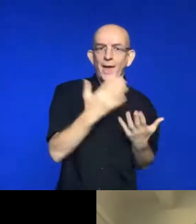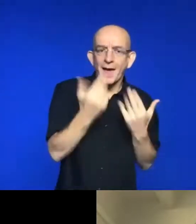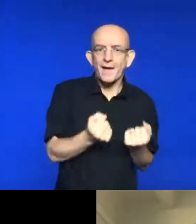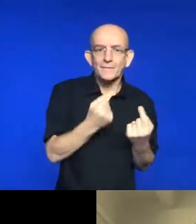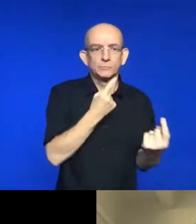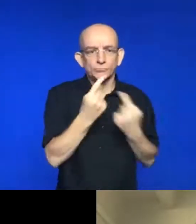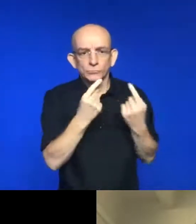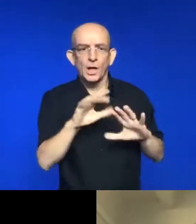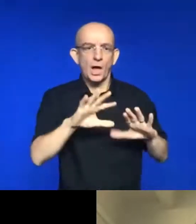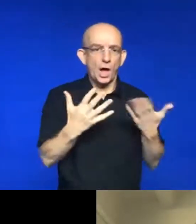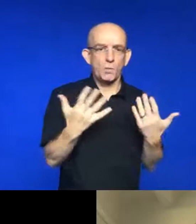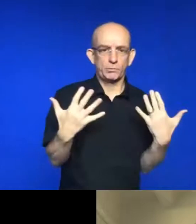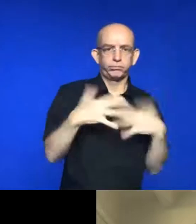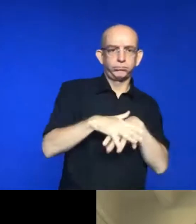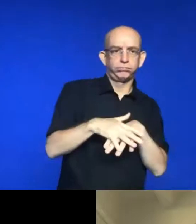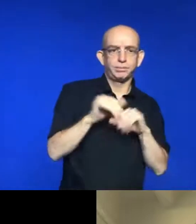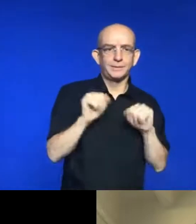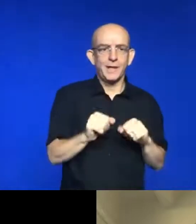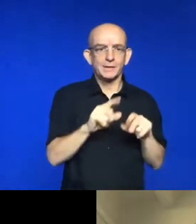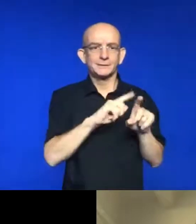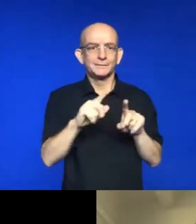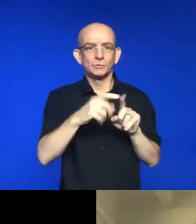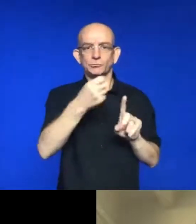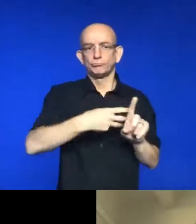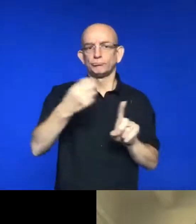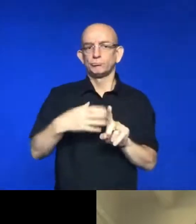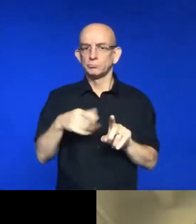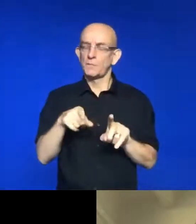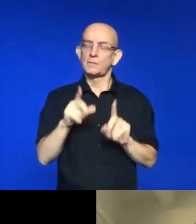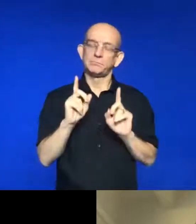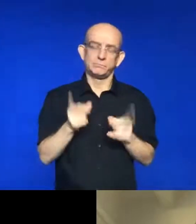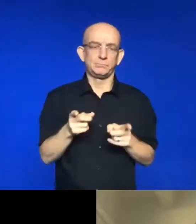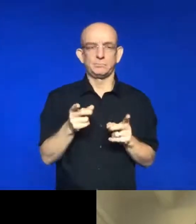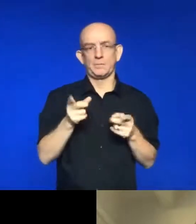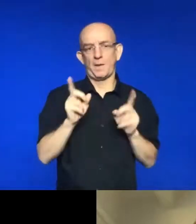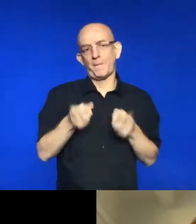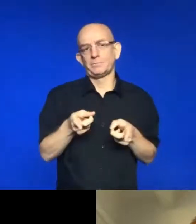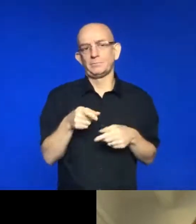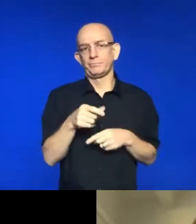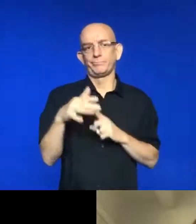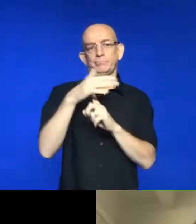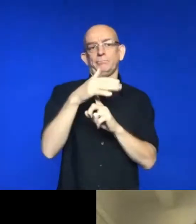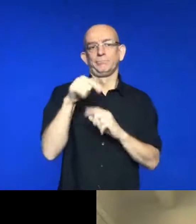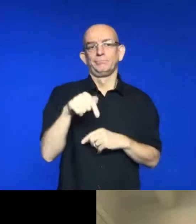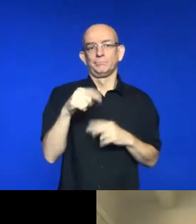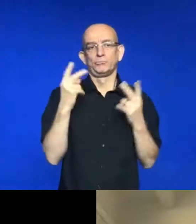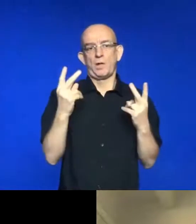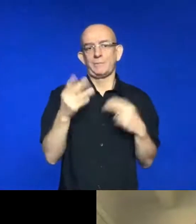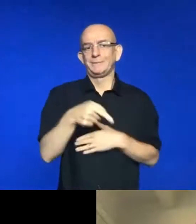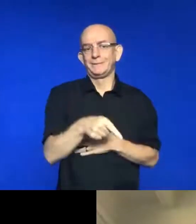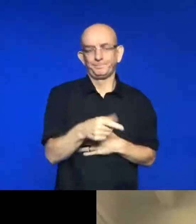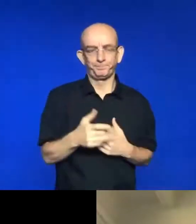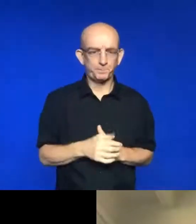Thank you, Alex. Thank you for your clarity in the answer, but for sort